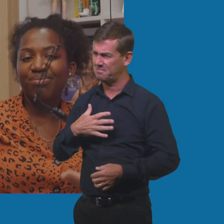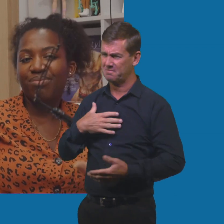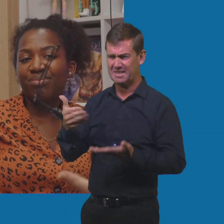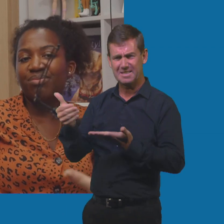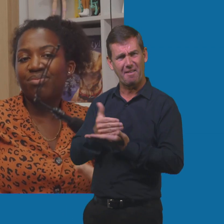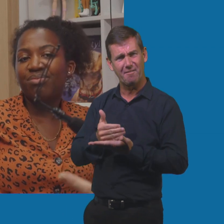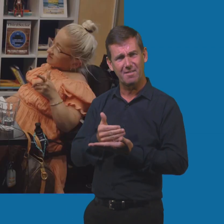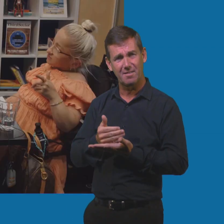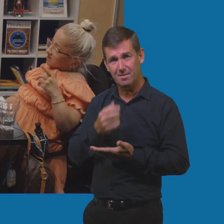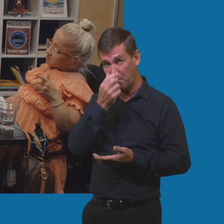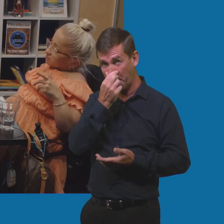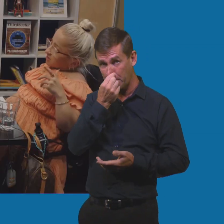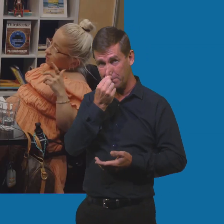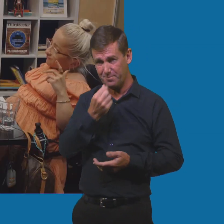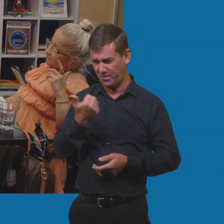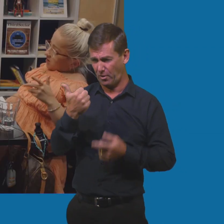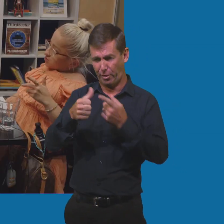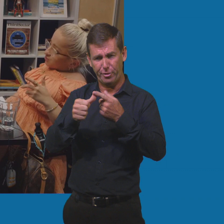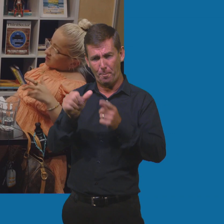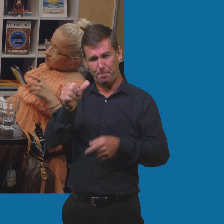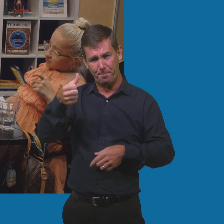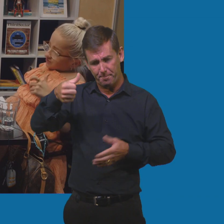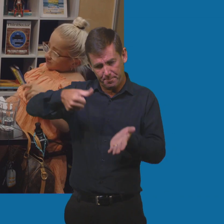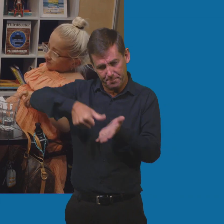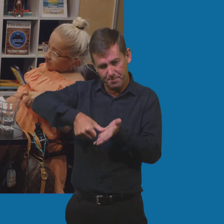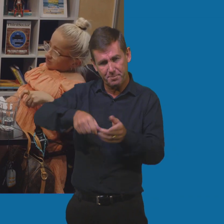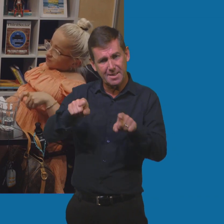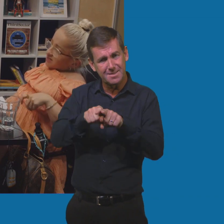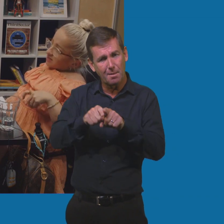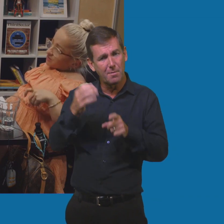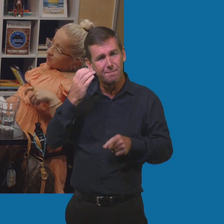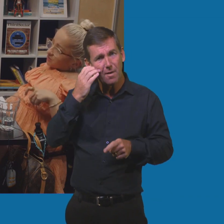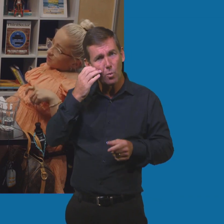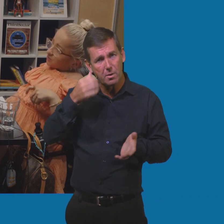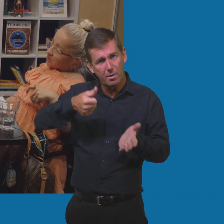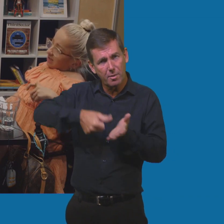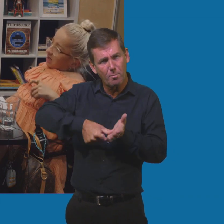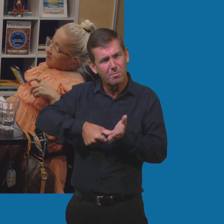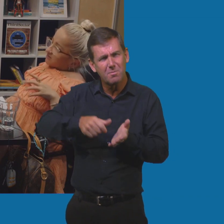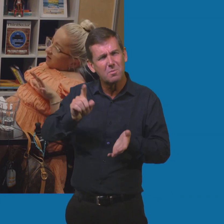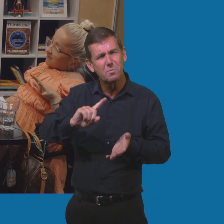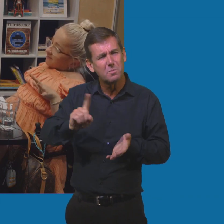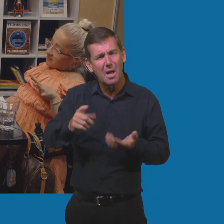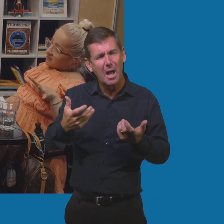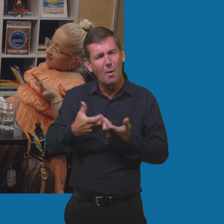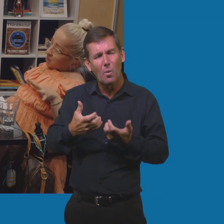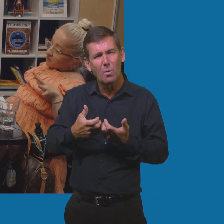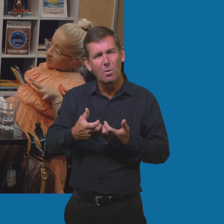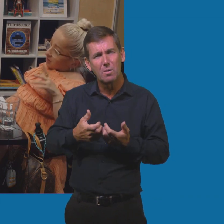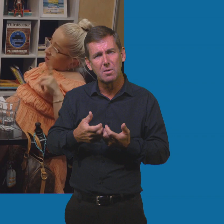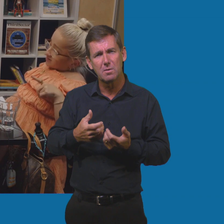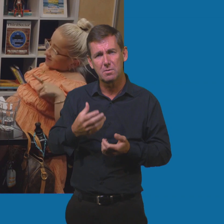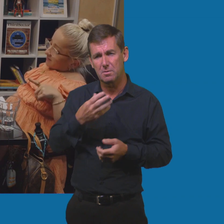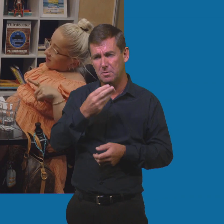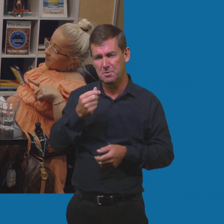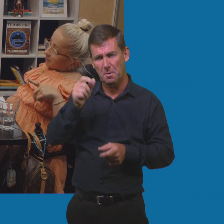So is it like a thumb, is it in recognition like your phone, where you do a thumbprint, or, I mean, are there people out there already